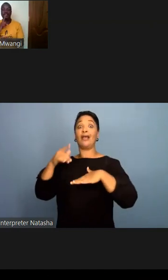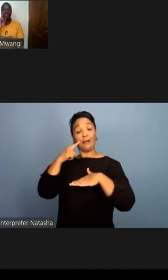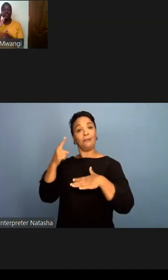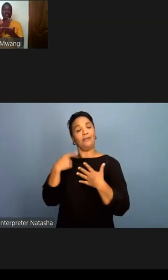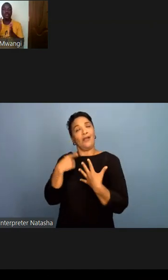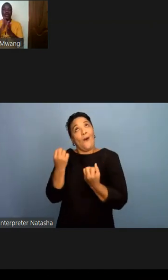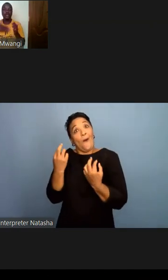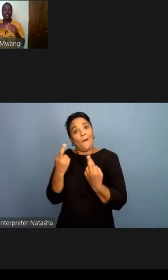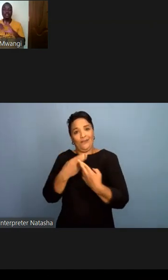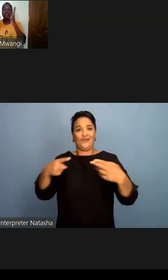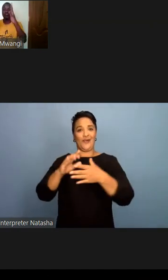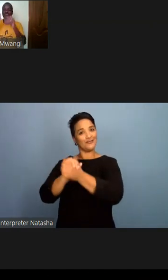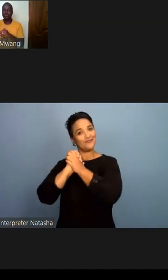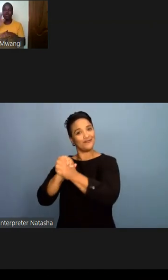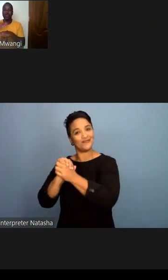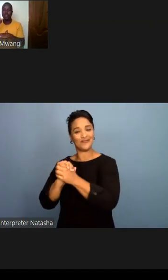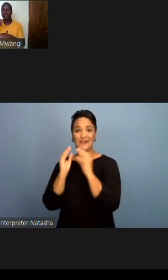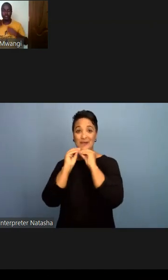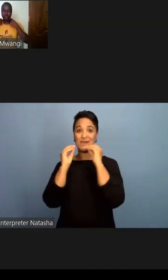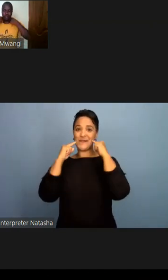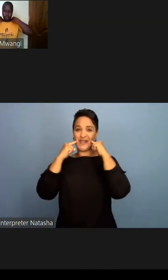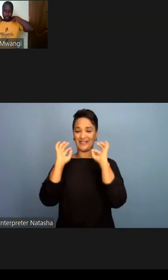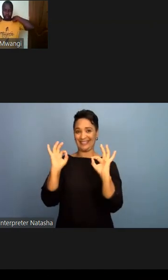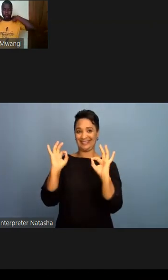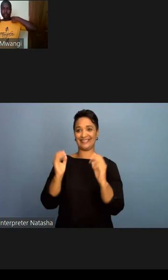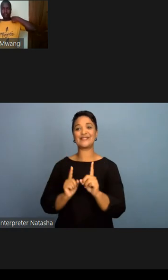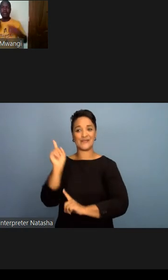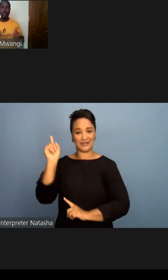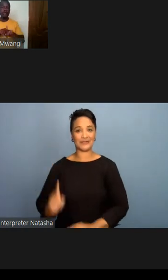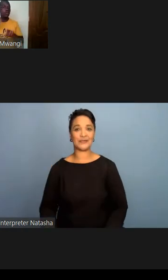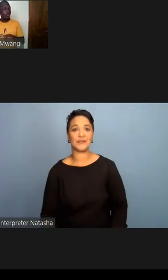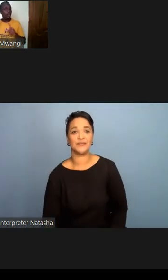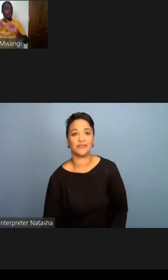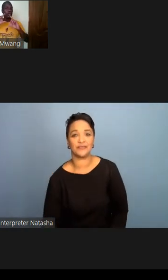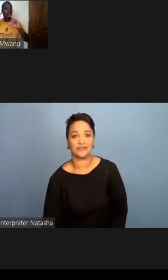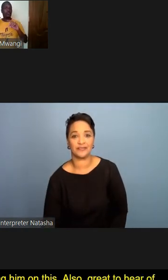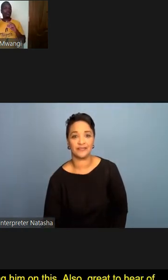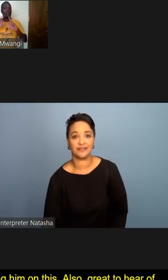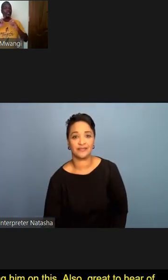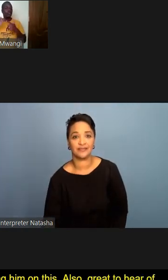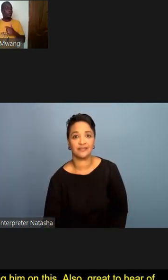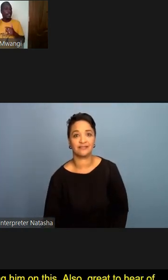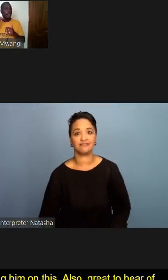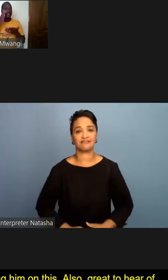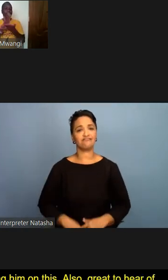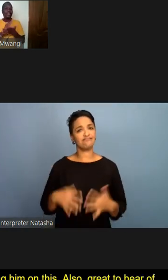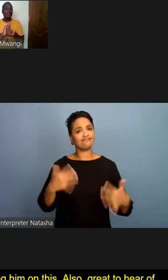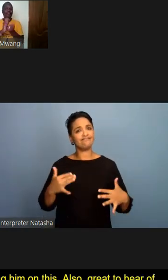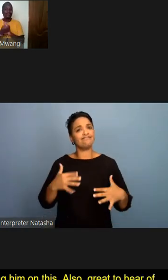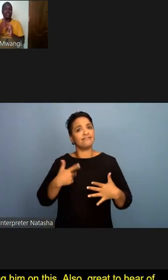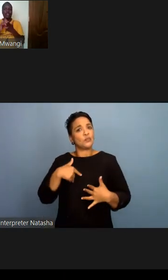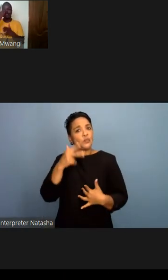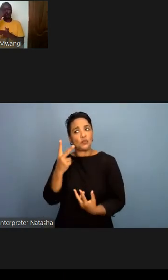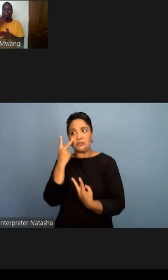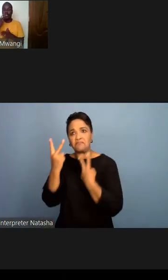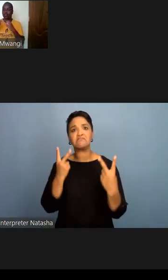in congratulating him on this. Also great to hear of the really sort of tangible changes that the parents